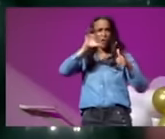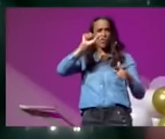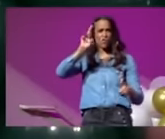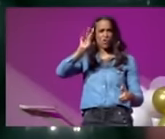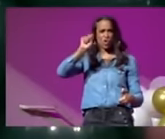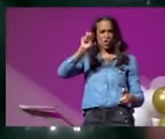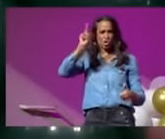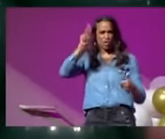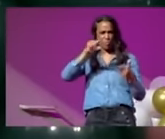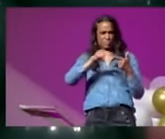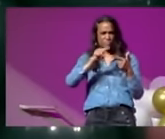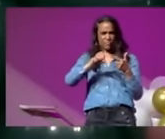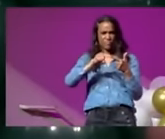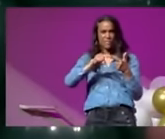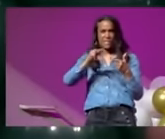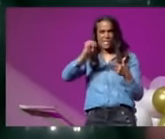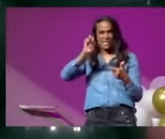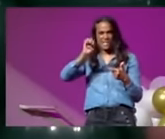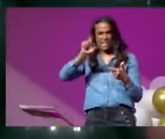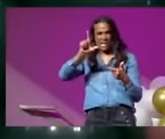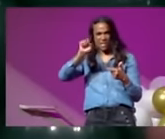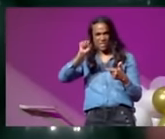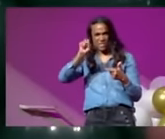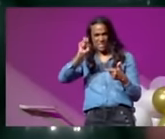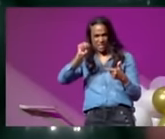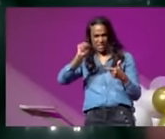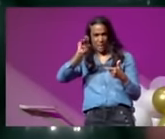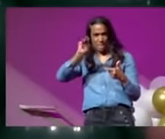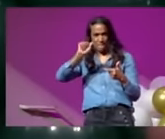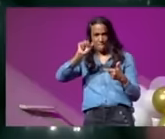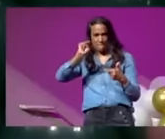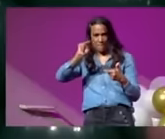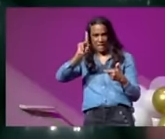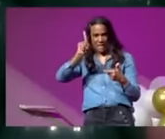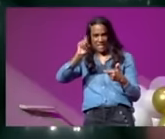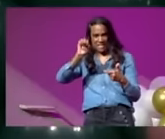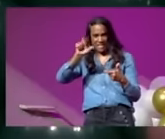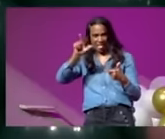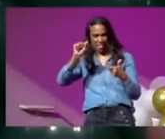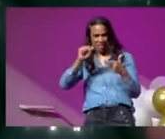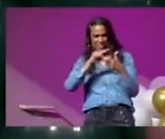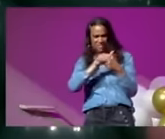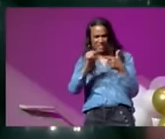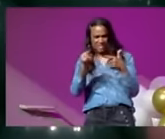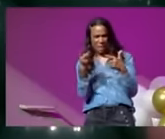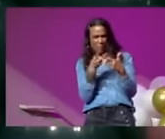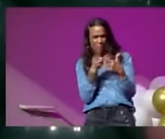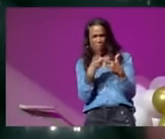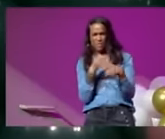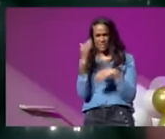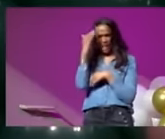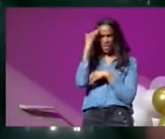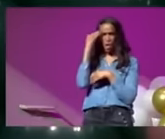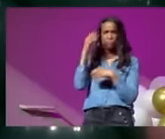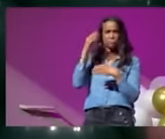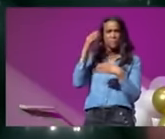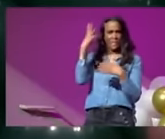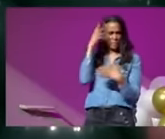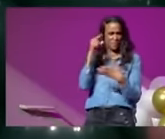the word of Nelson Mandela. Both Tutu and Mandela had known what